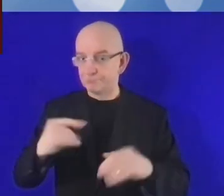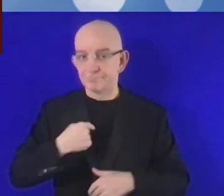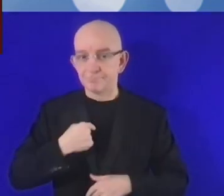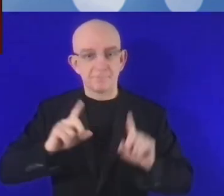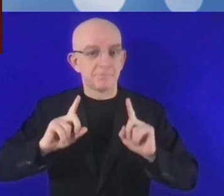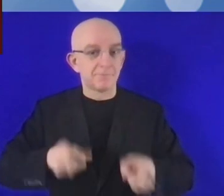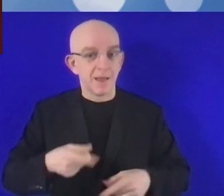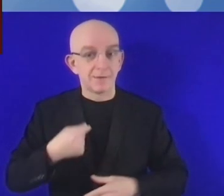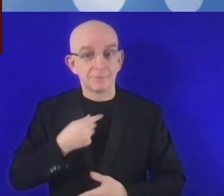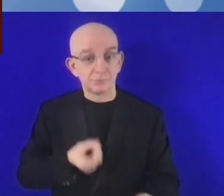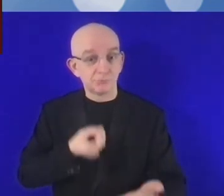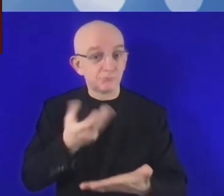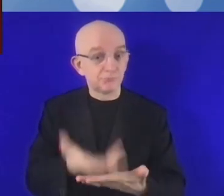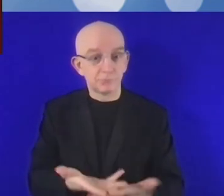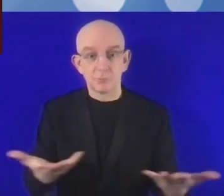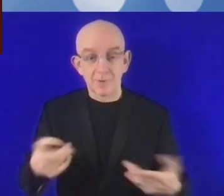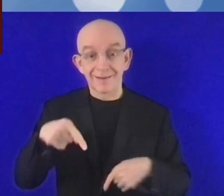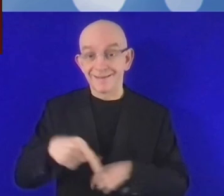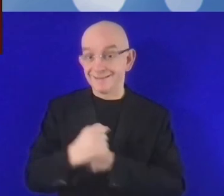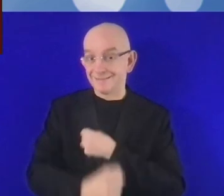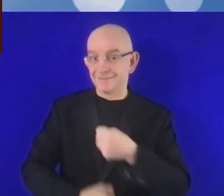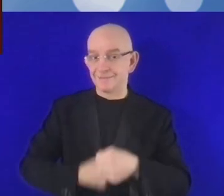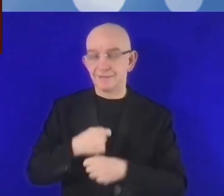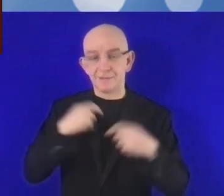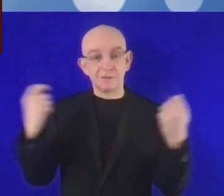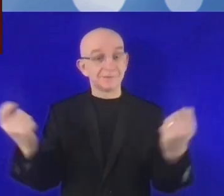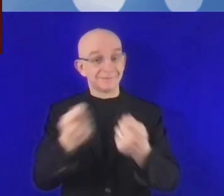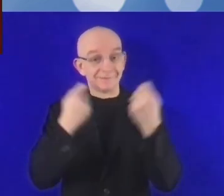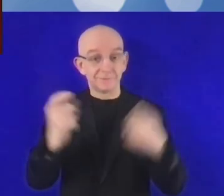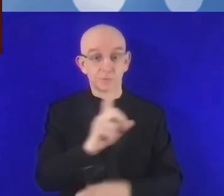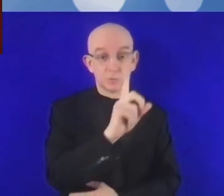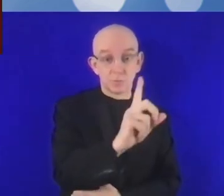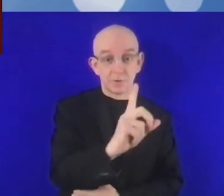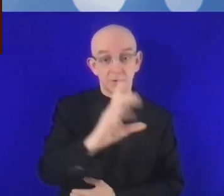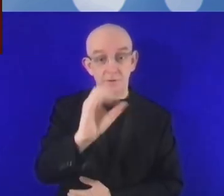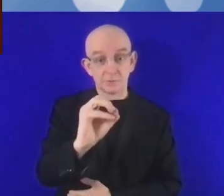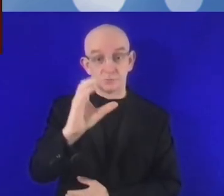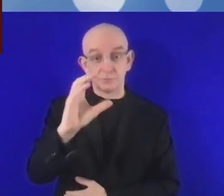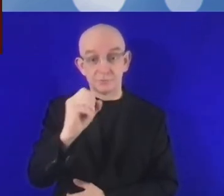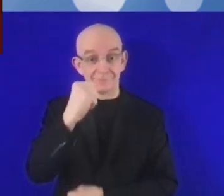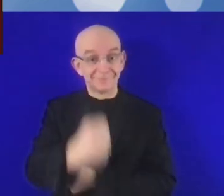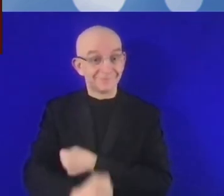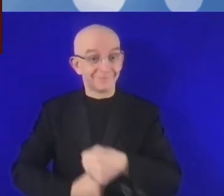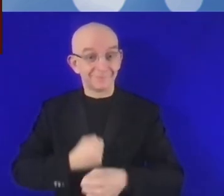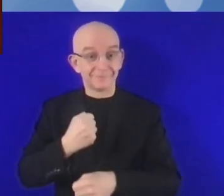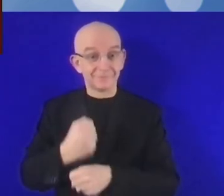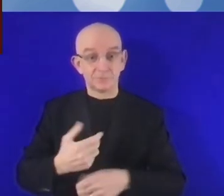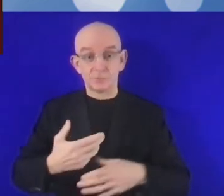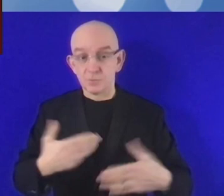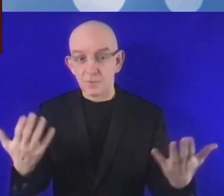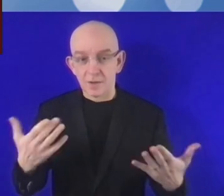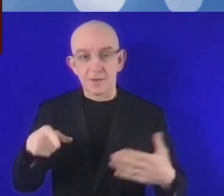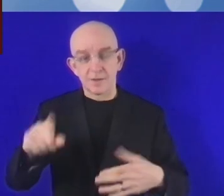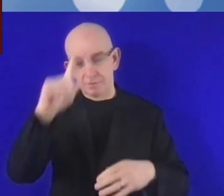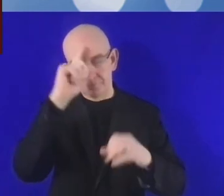birthday anniversary of Stanisław Lem, a visionary writer and futurologist. Lem once